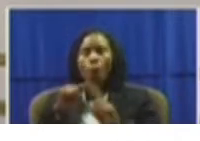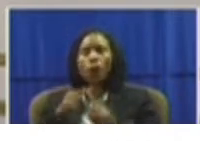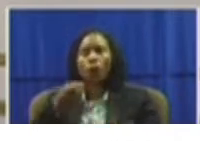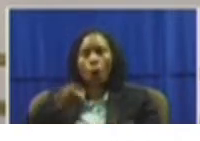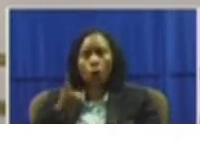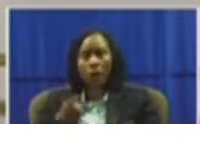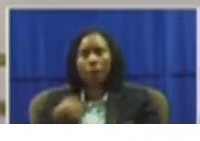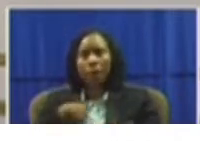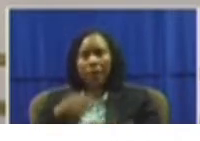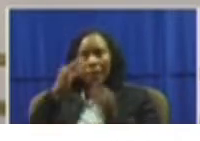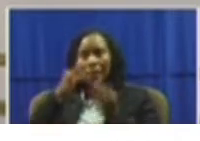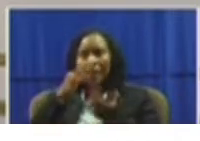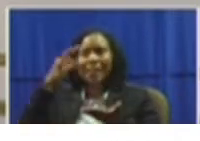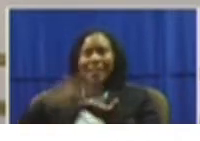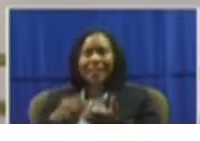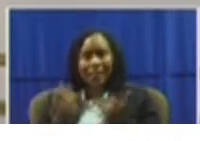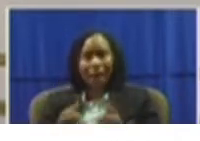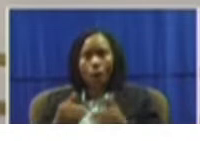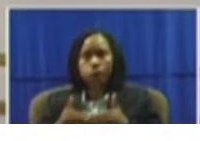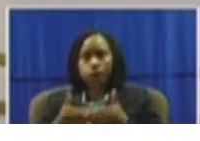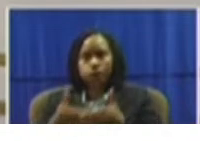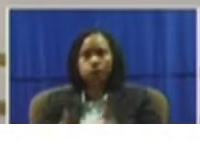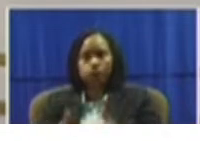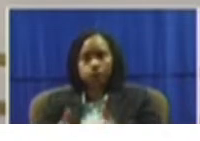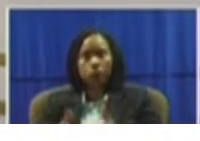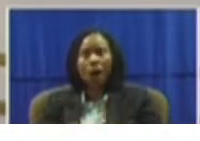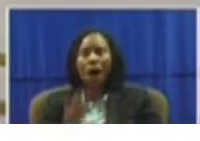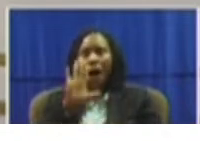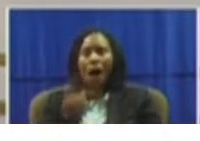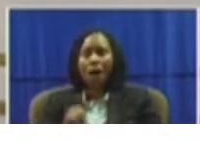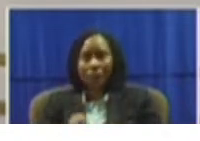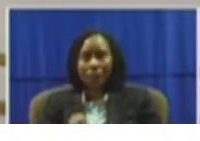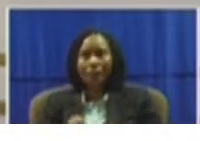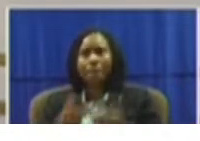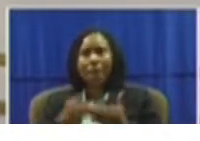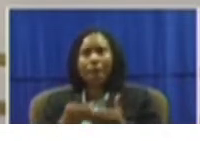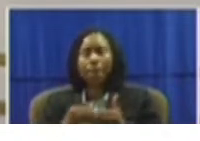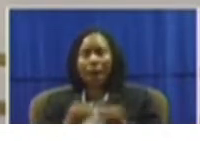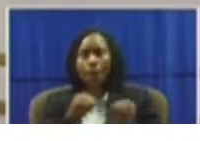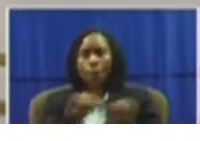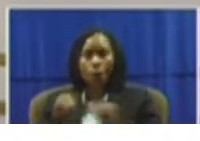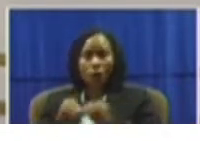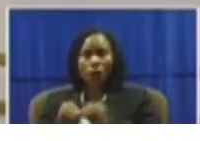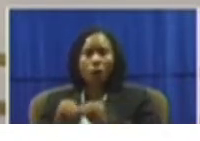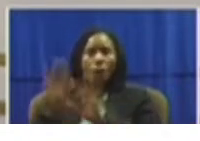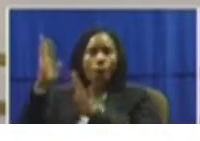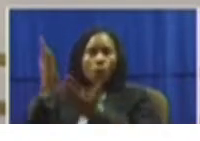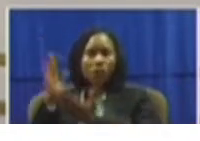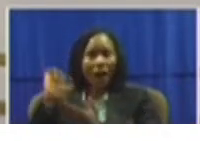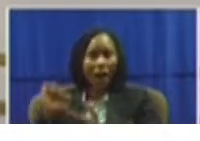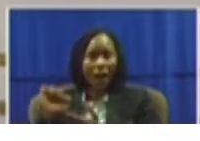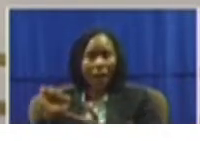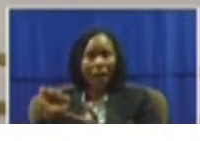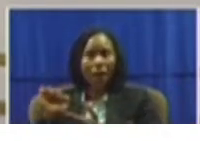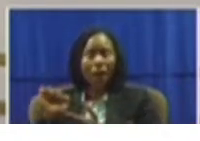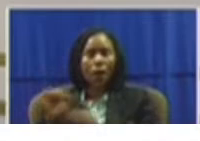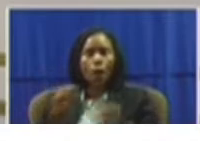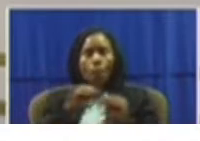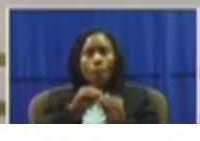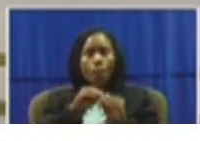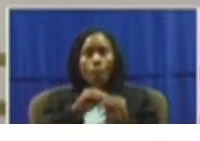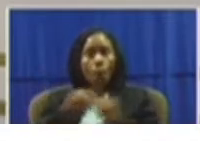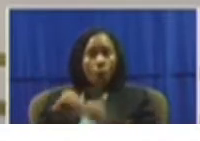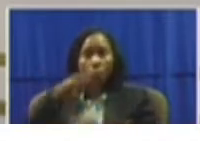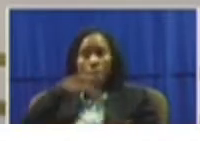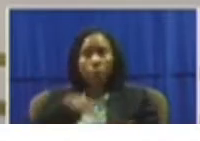the way forward would now be to ask the member to move his motion. If he does not move his motion, it falls off the order paper and